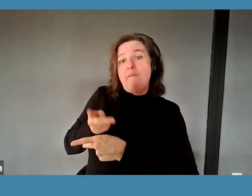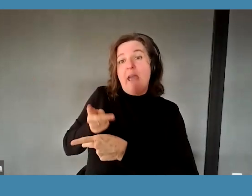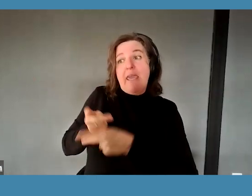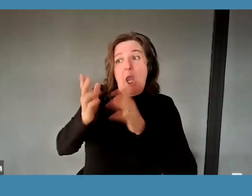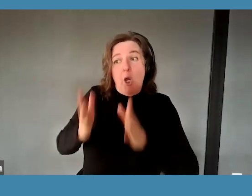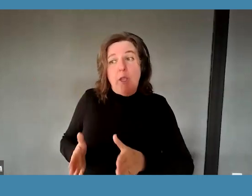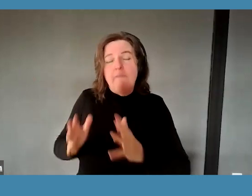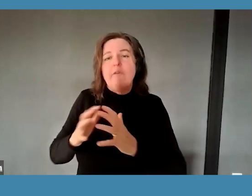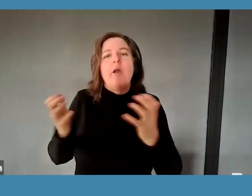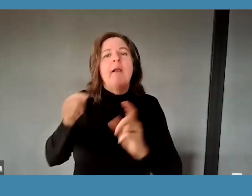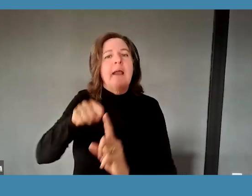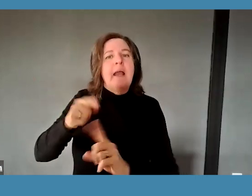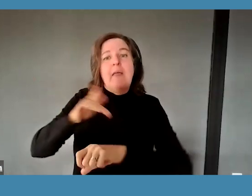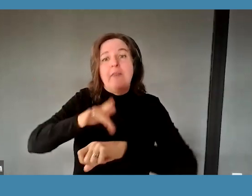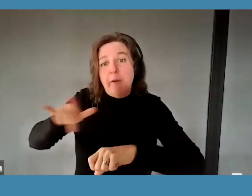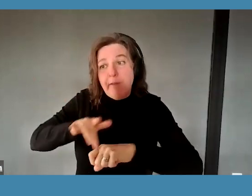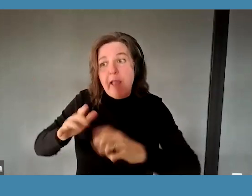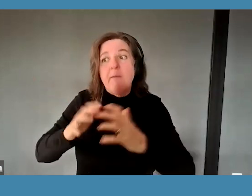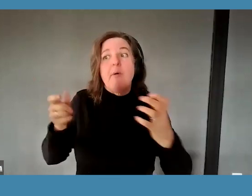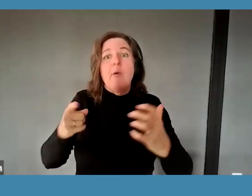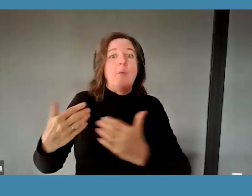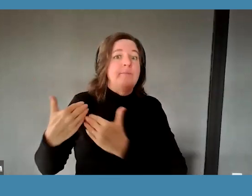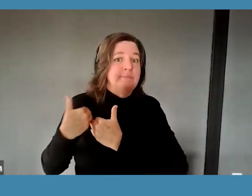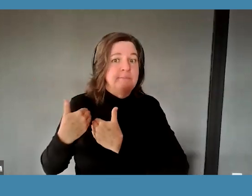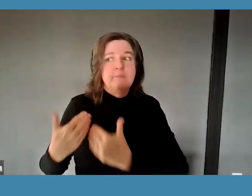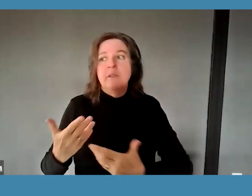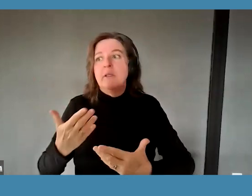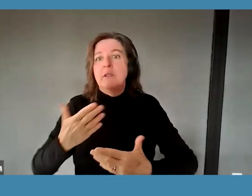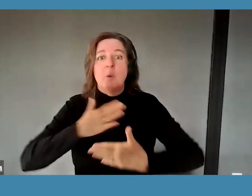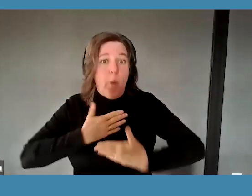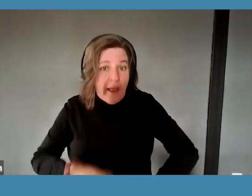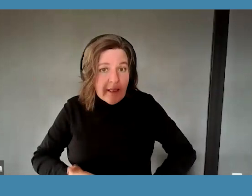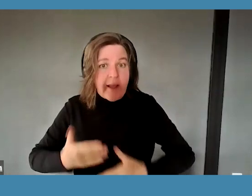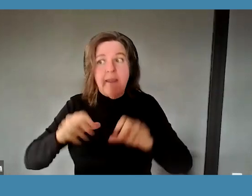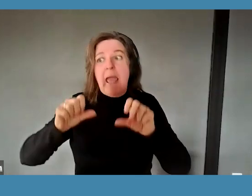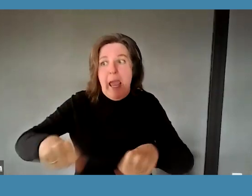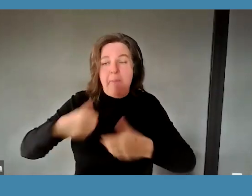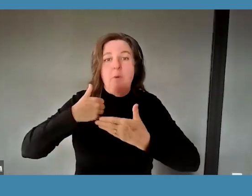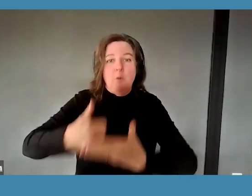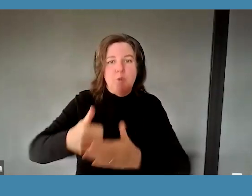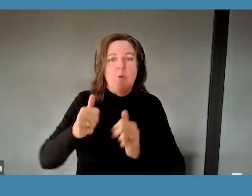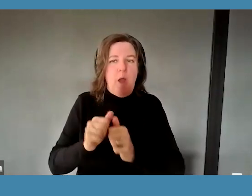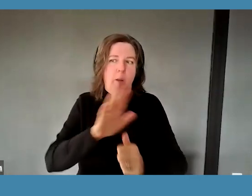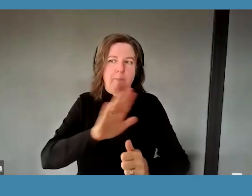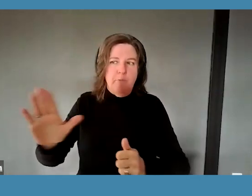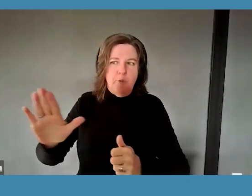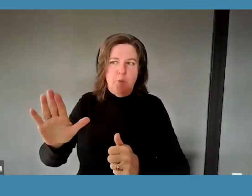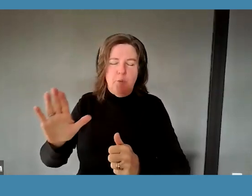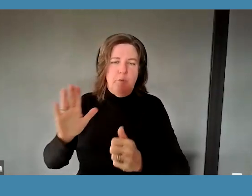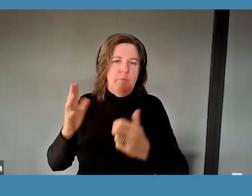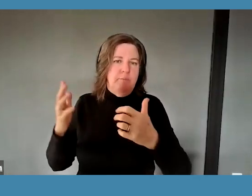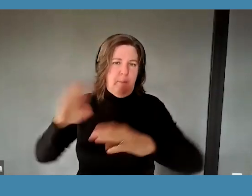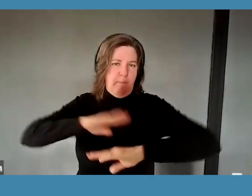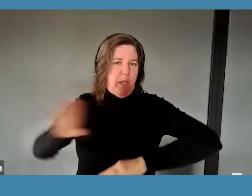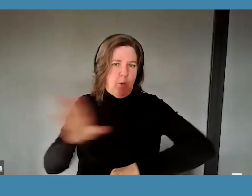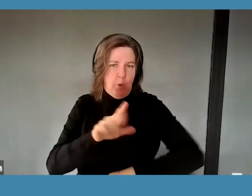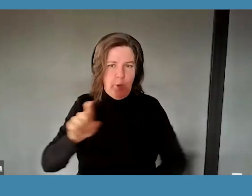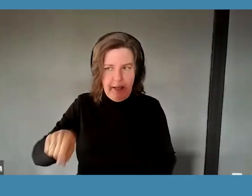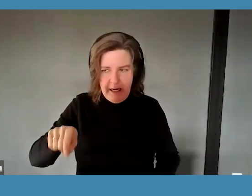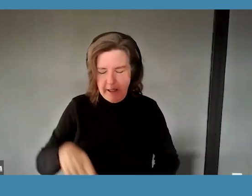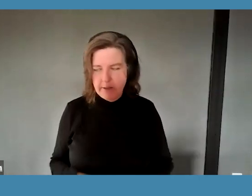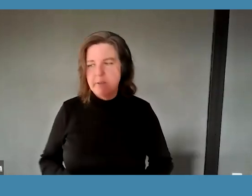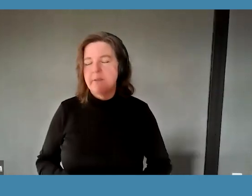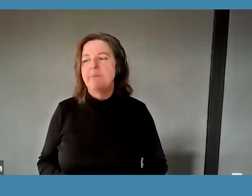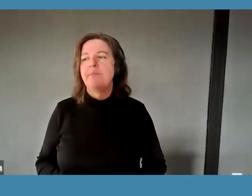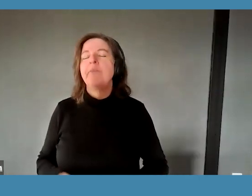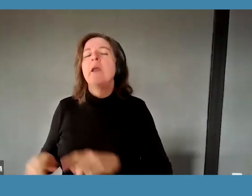much that caregiver is willing, how much that caregiver is able to help you with the things you need help with. They're going to ask you about